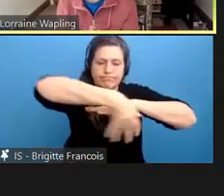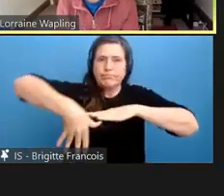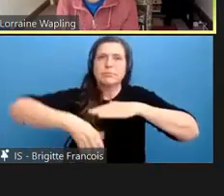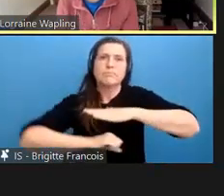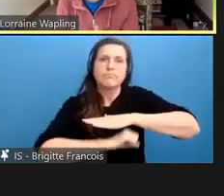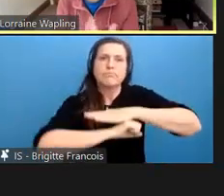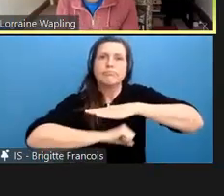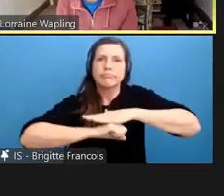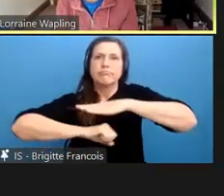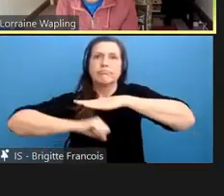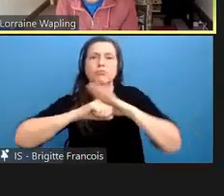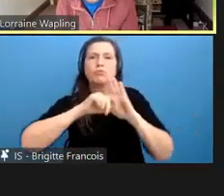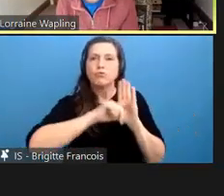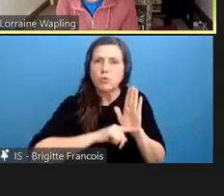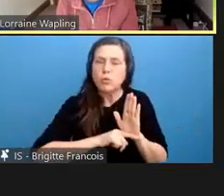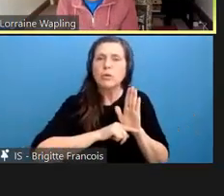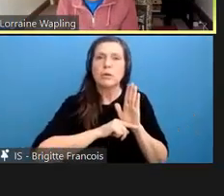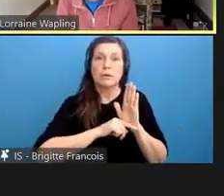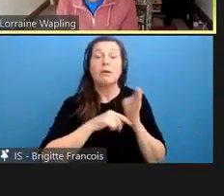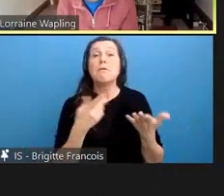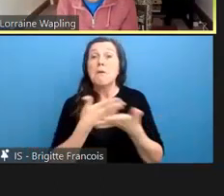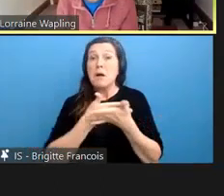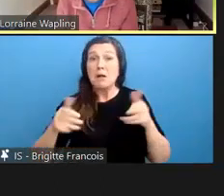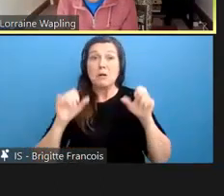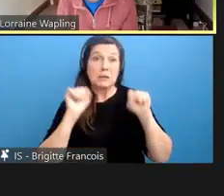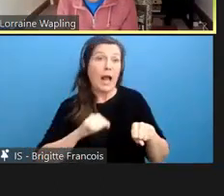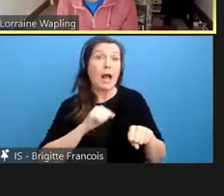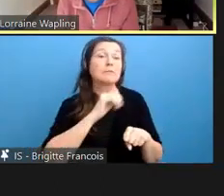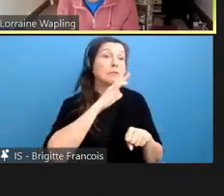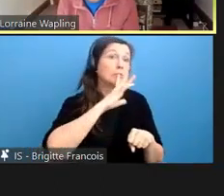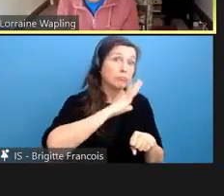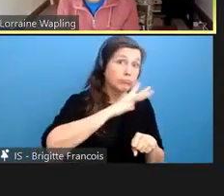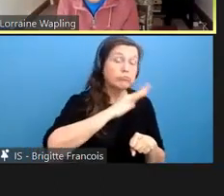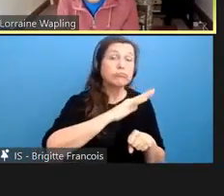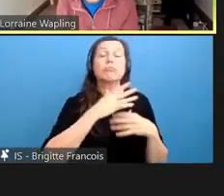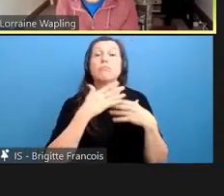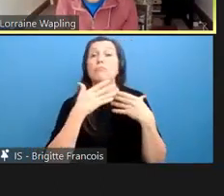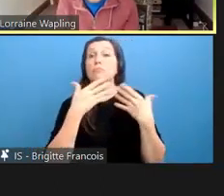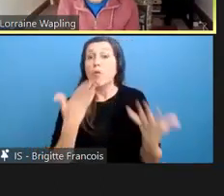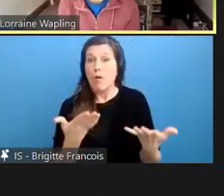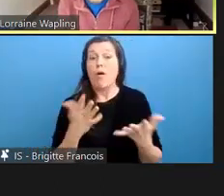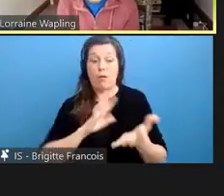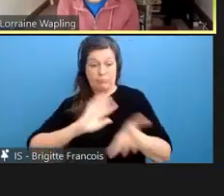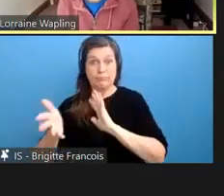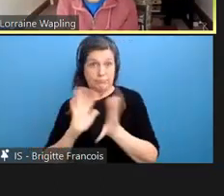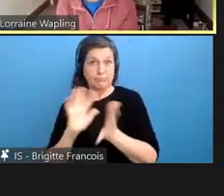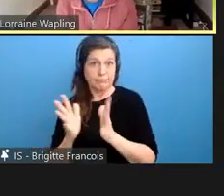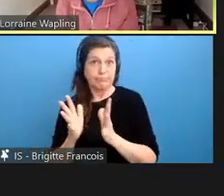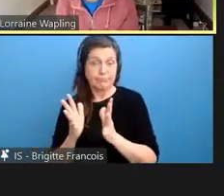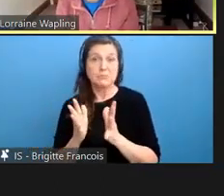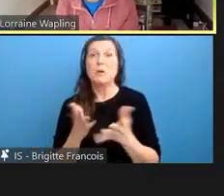Typically, language is spoken, but it's also obviously can take manual form as well. So British Sign Language, Kenya Sign